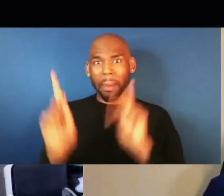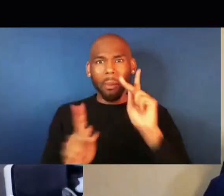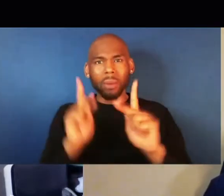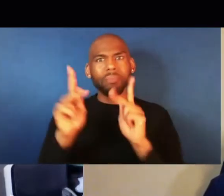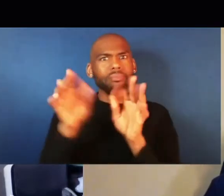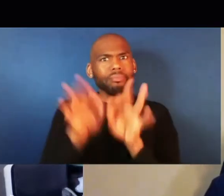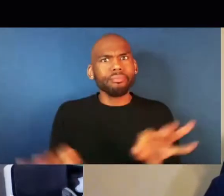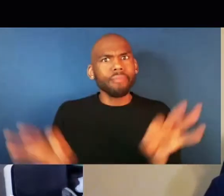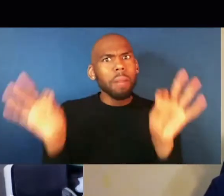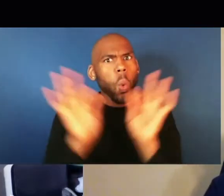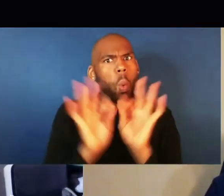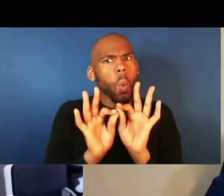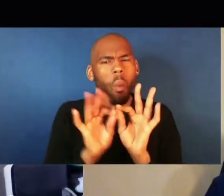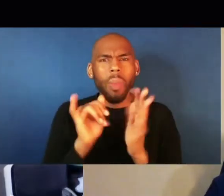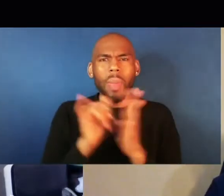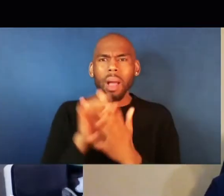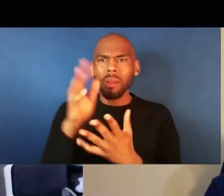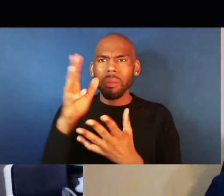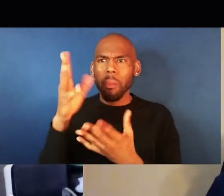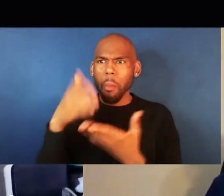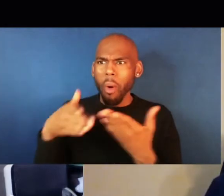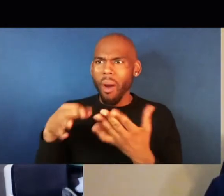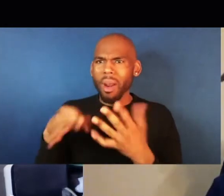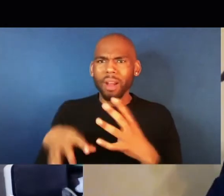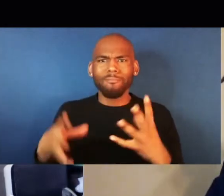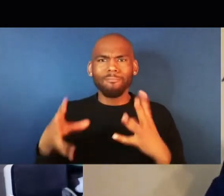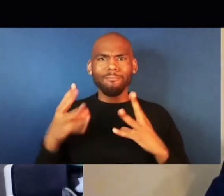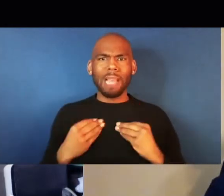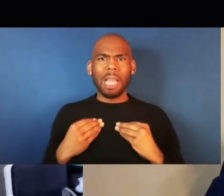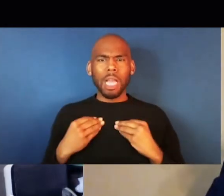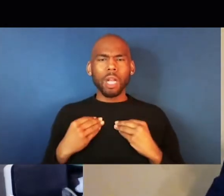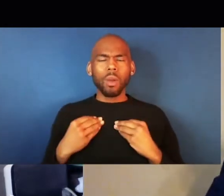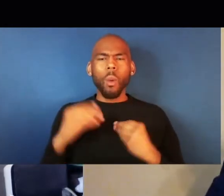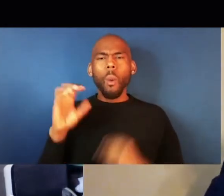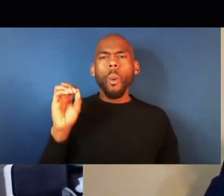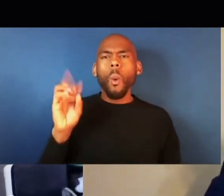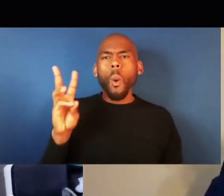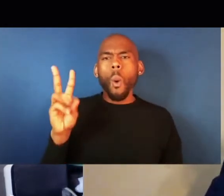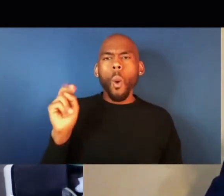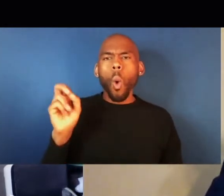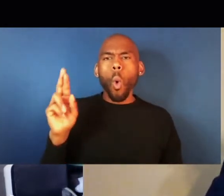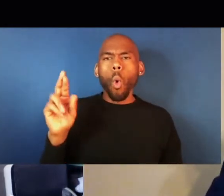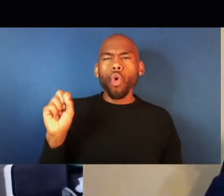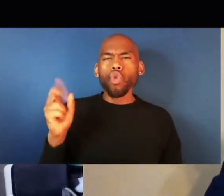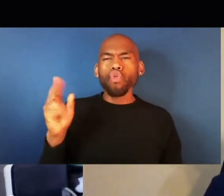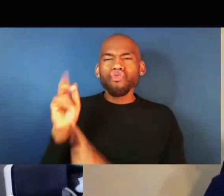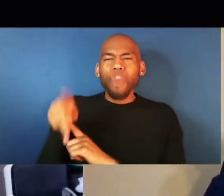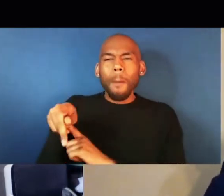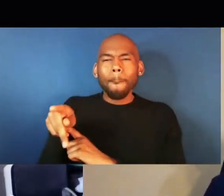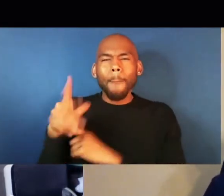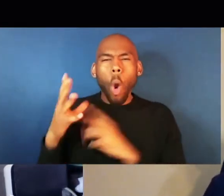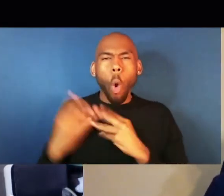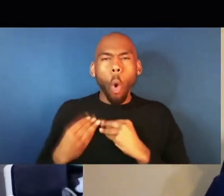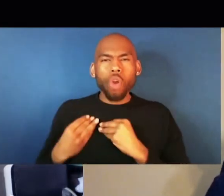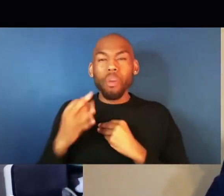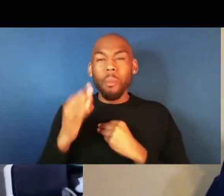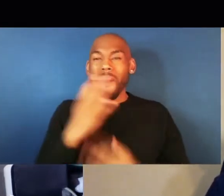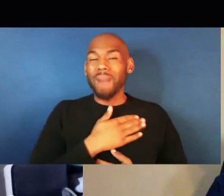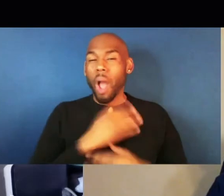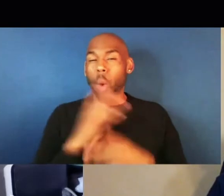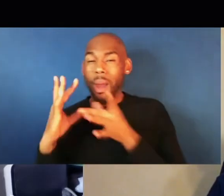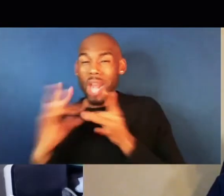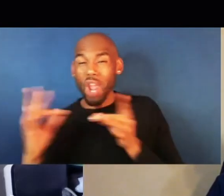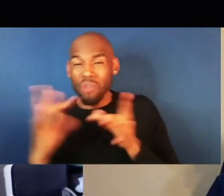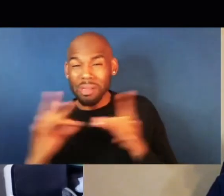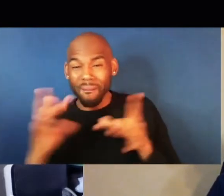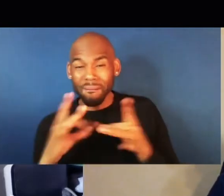is so important. That's a part of taking ownership of our narrative. Yeah.